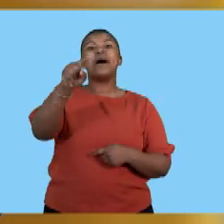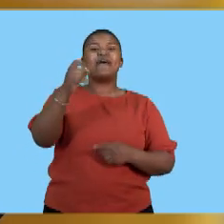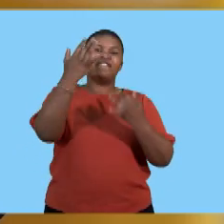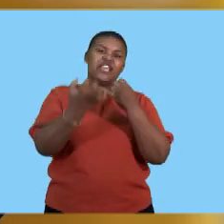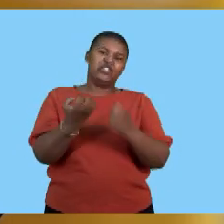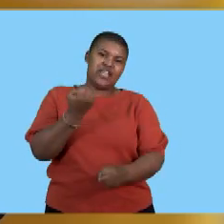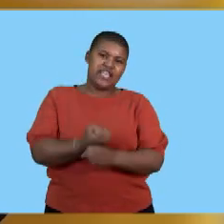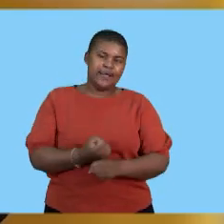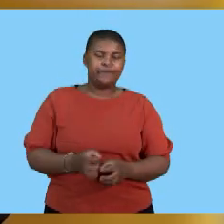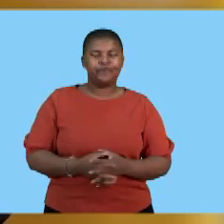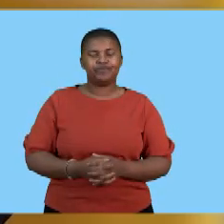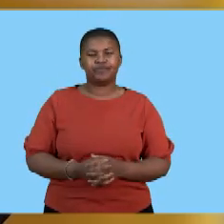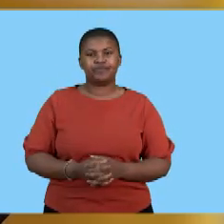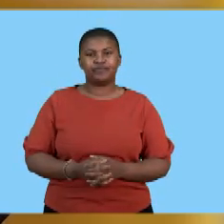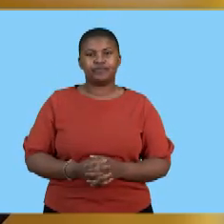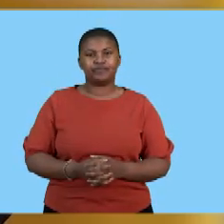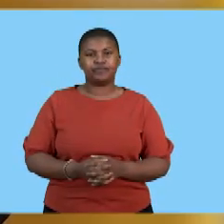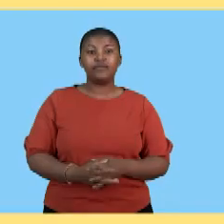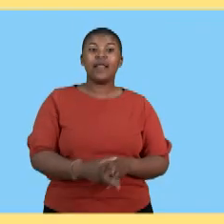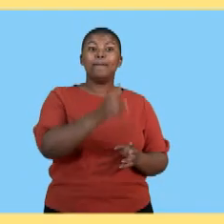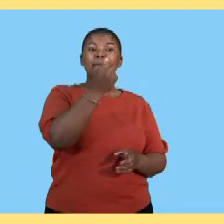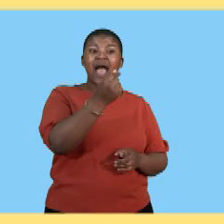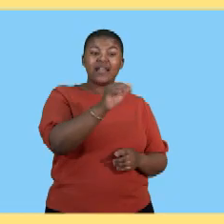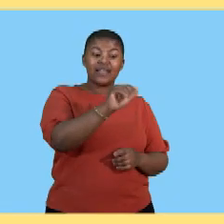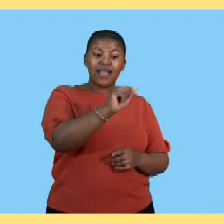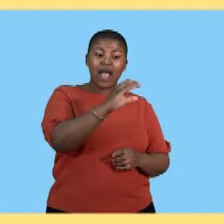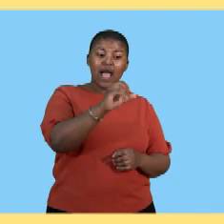the financial year. And the amount that is accrued goes to